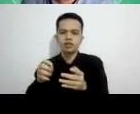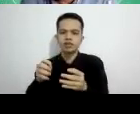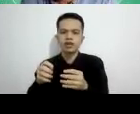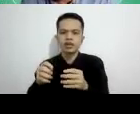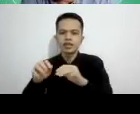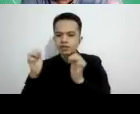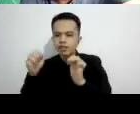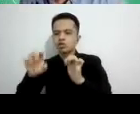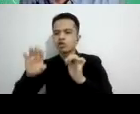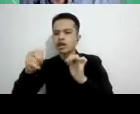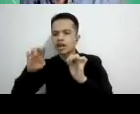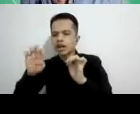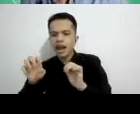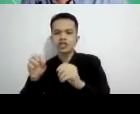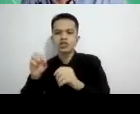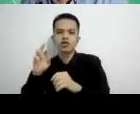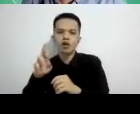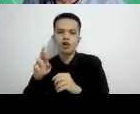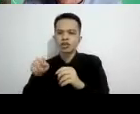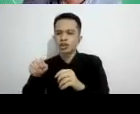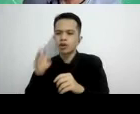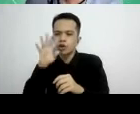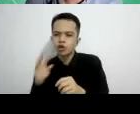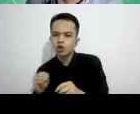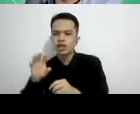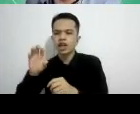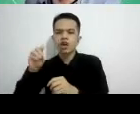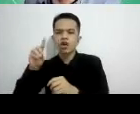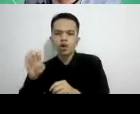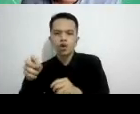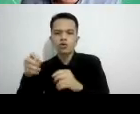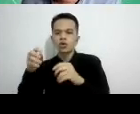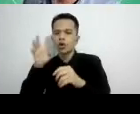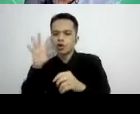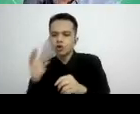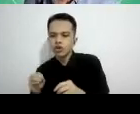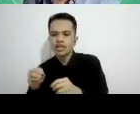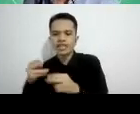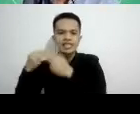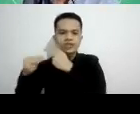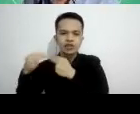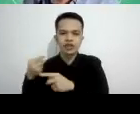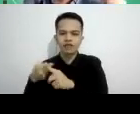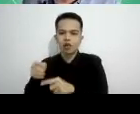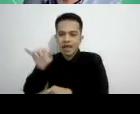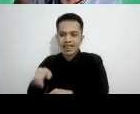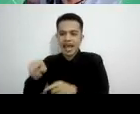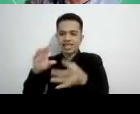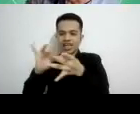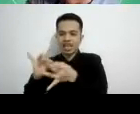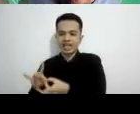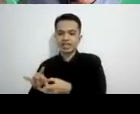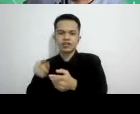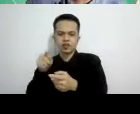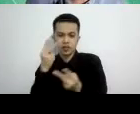hashes or the unique code and the unique history of that chain. And this concept of transparency, because you